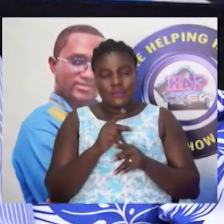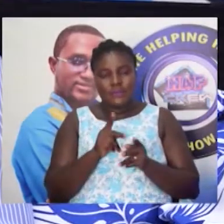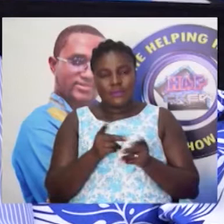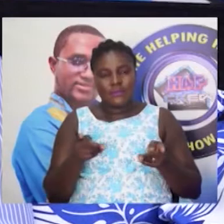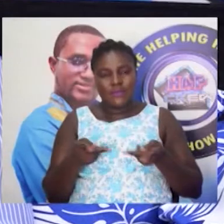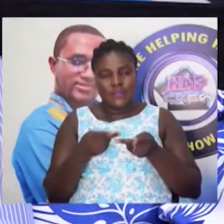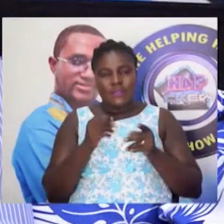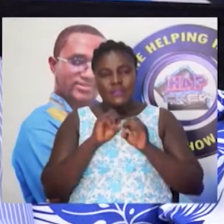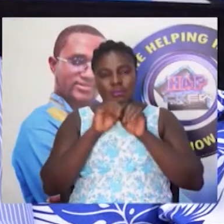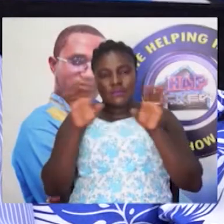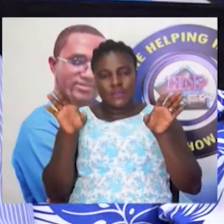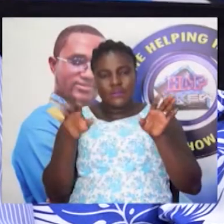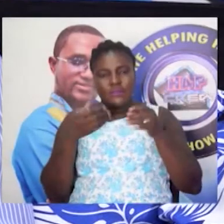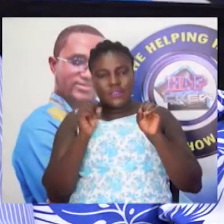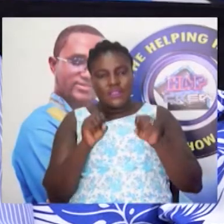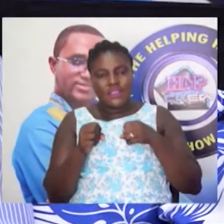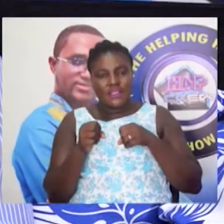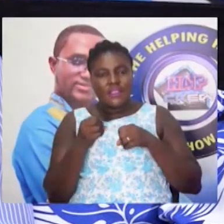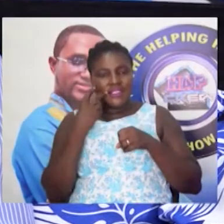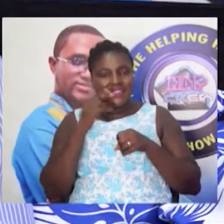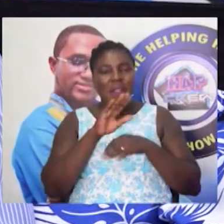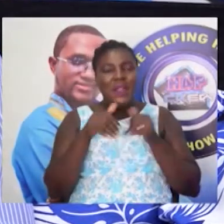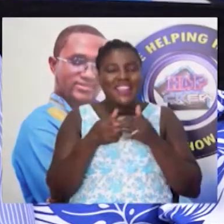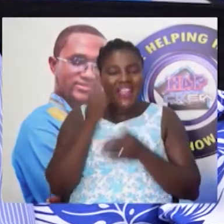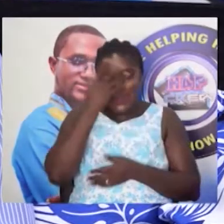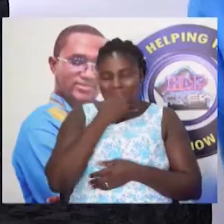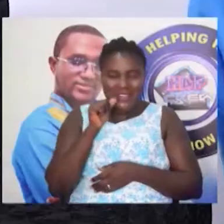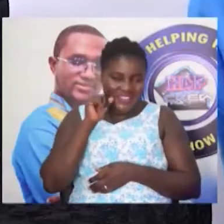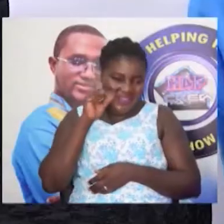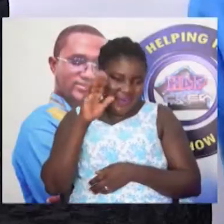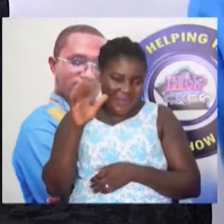Okay. I can identify the beautiful women around.